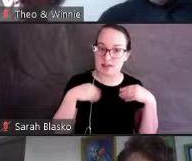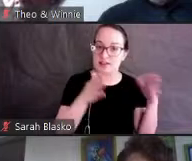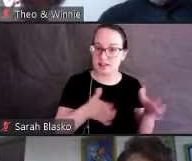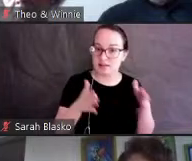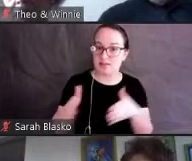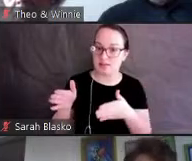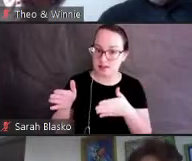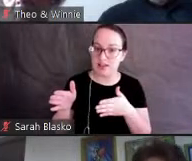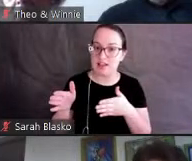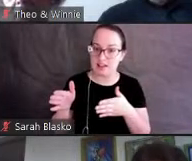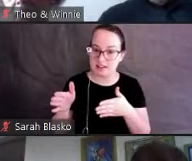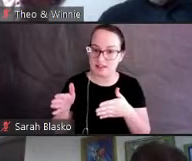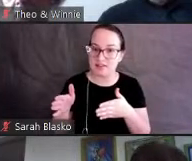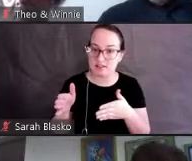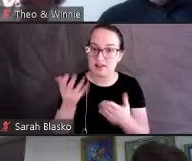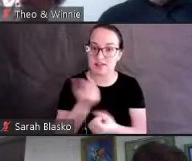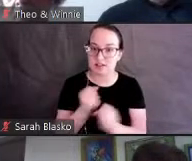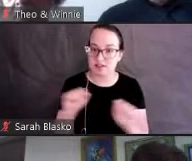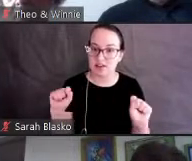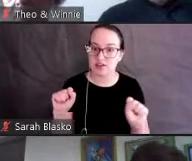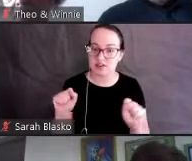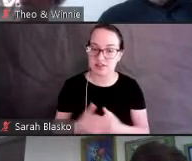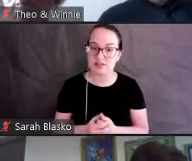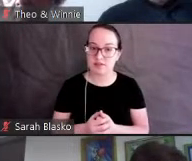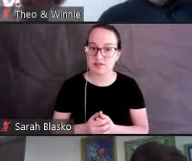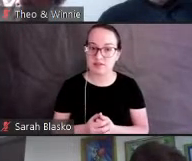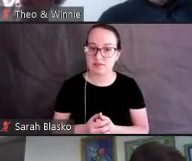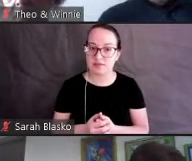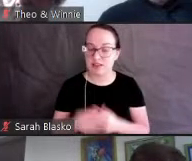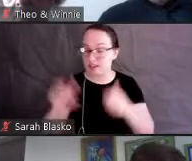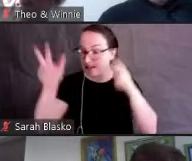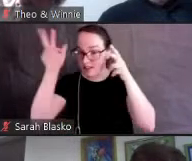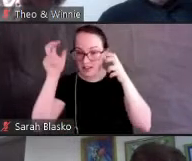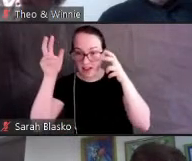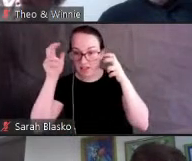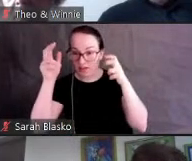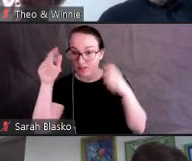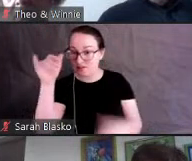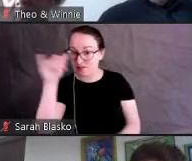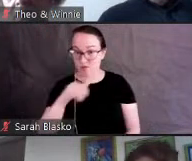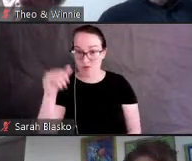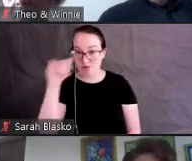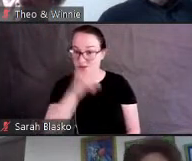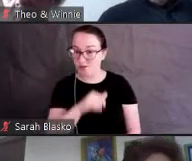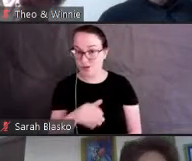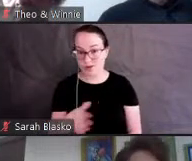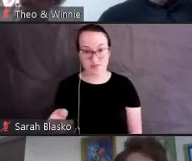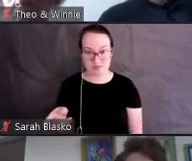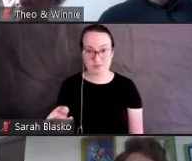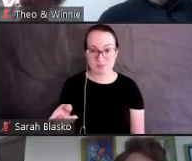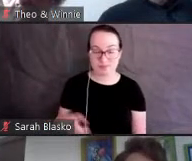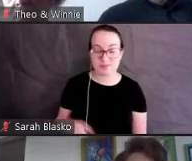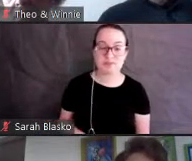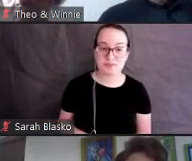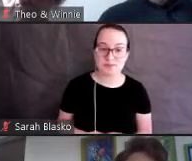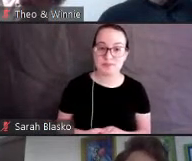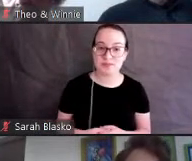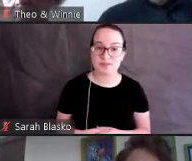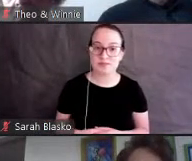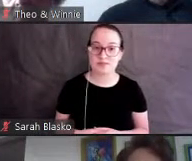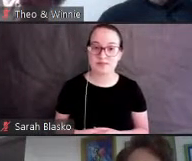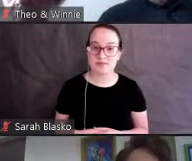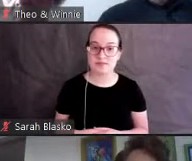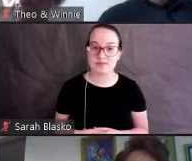He was completely fooled. God in his manifold wisdom, God in